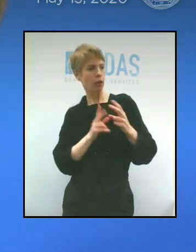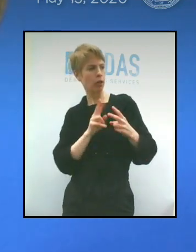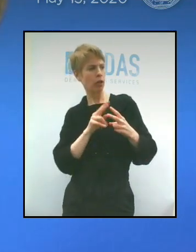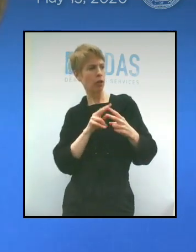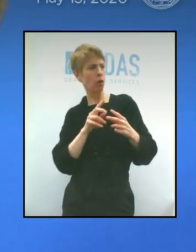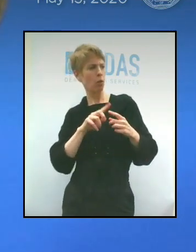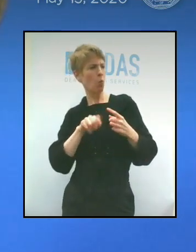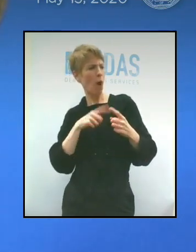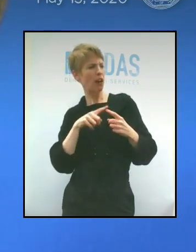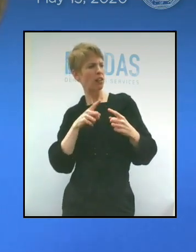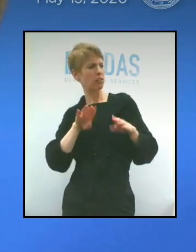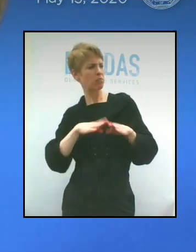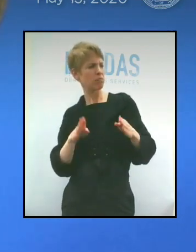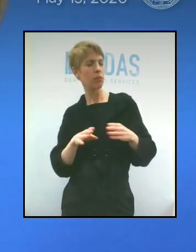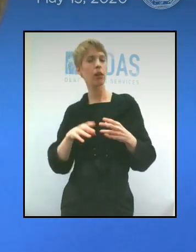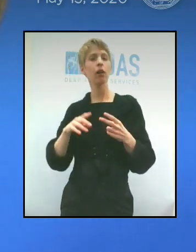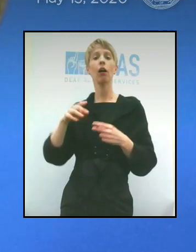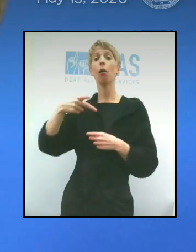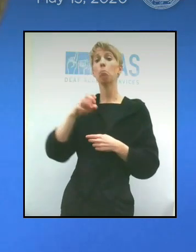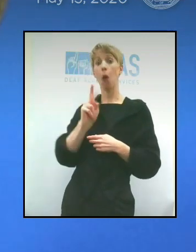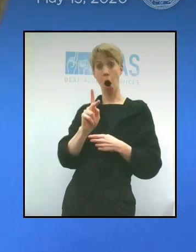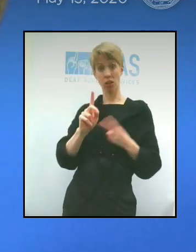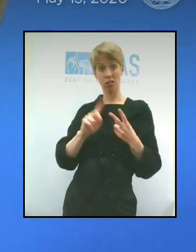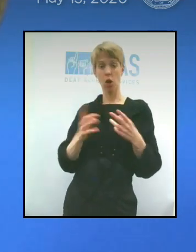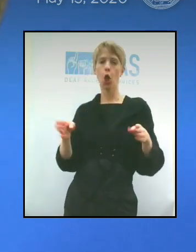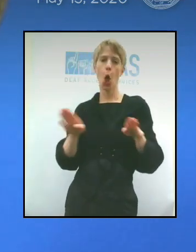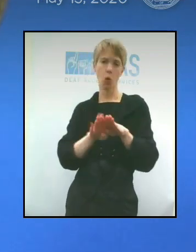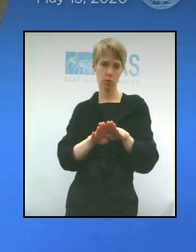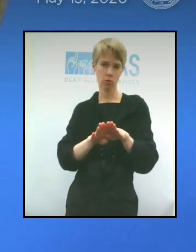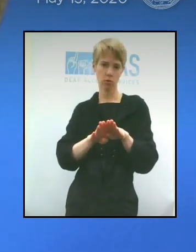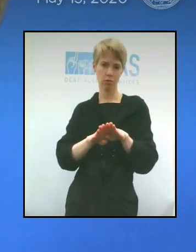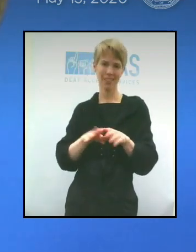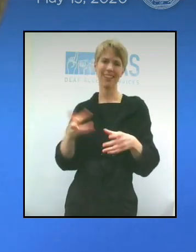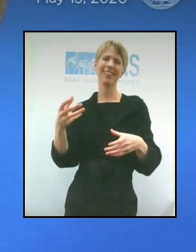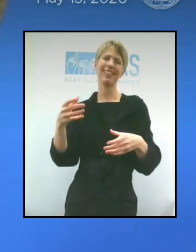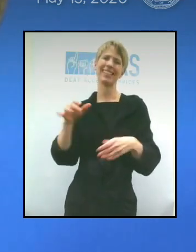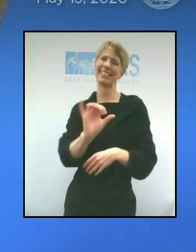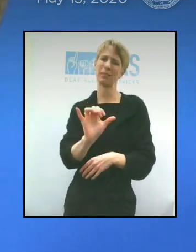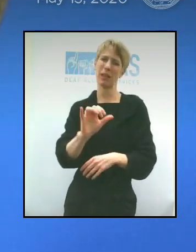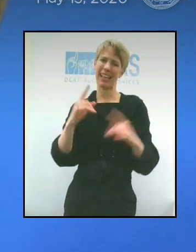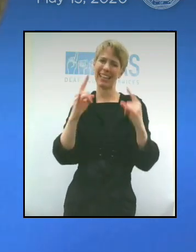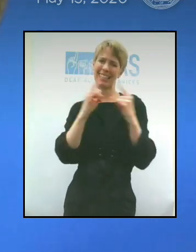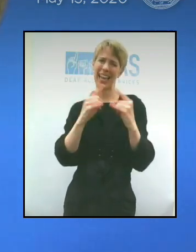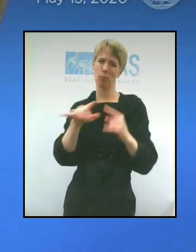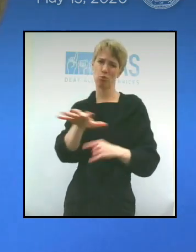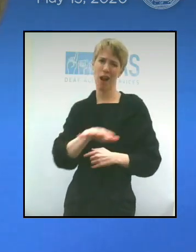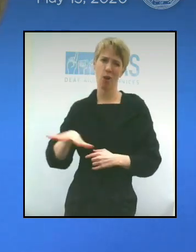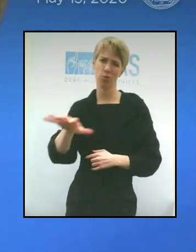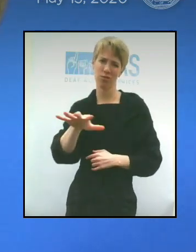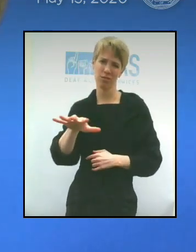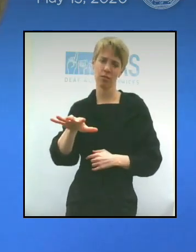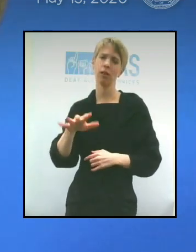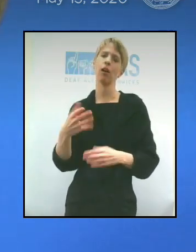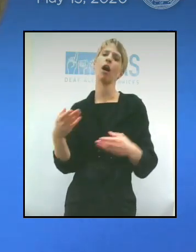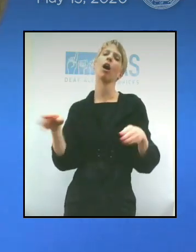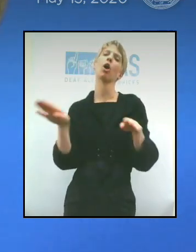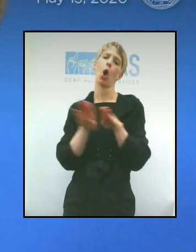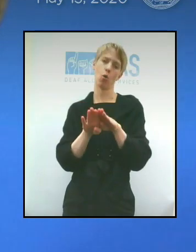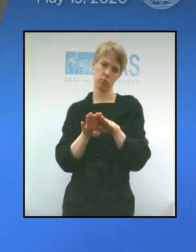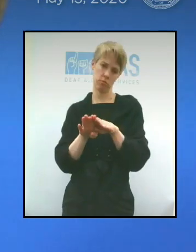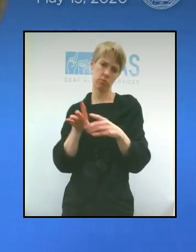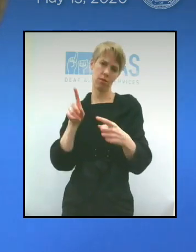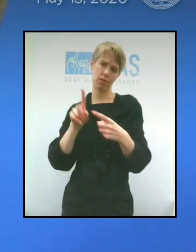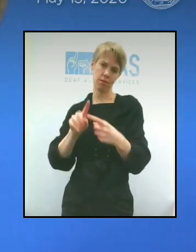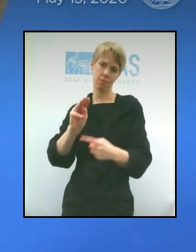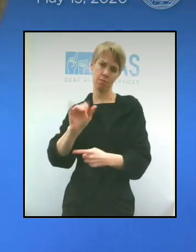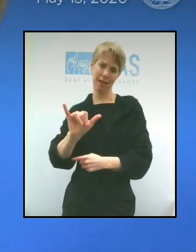Parks for the county are closed for campgrounds through May 30th because they require, well, not all, but we've decided